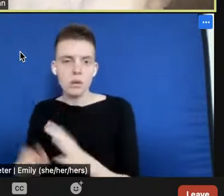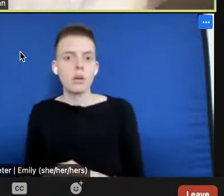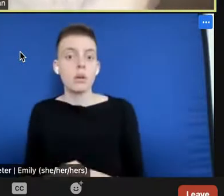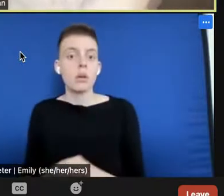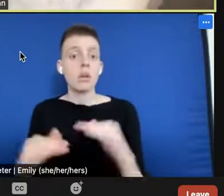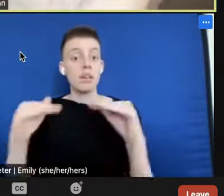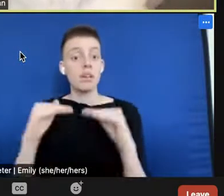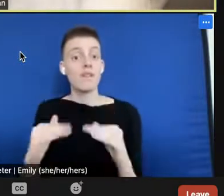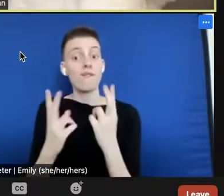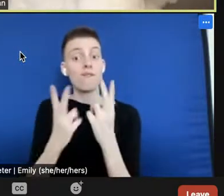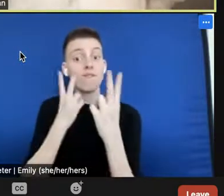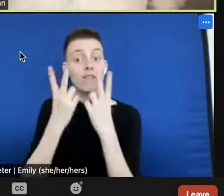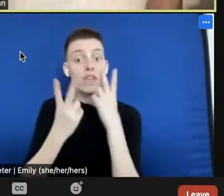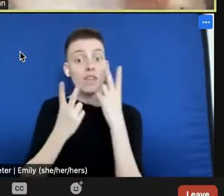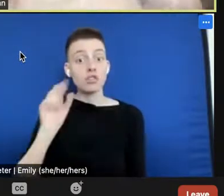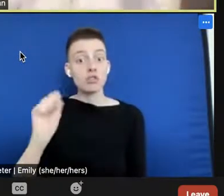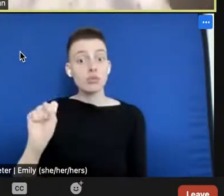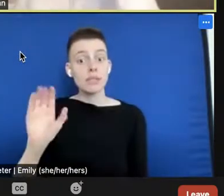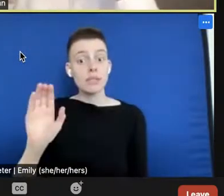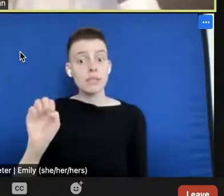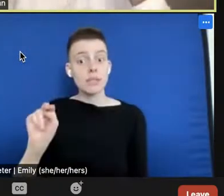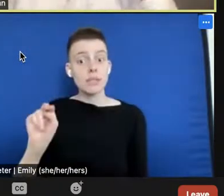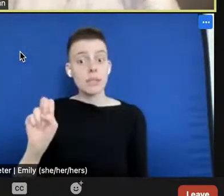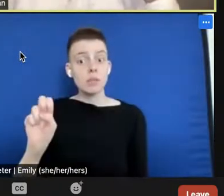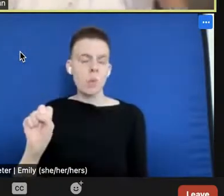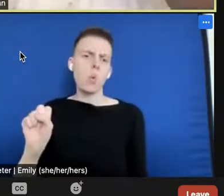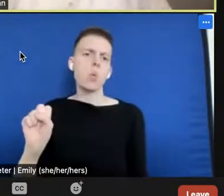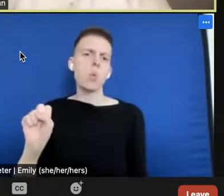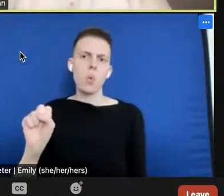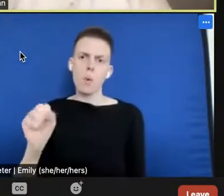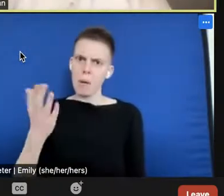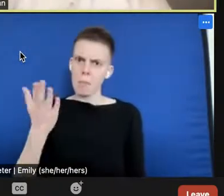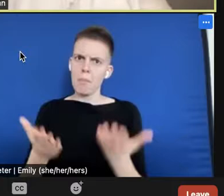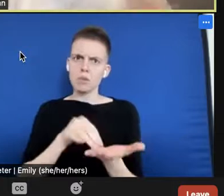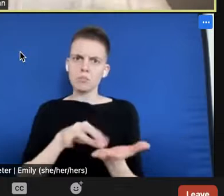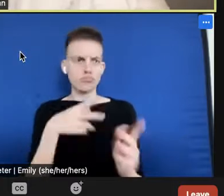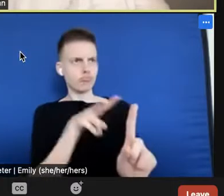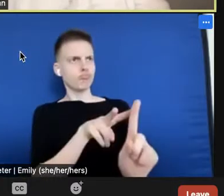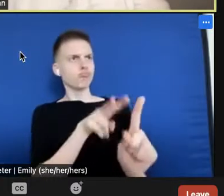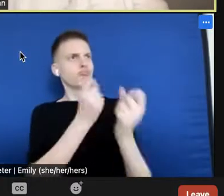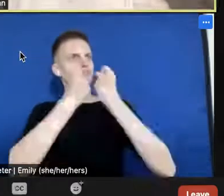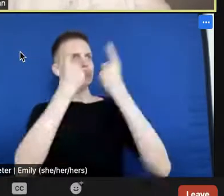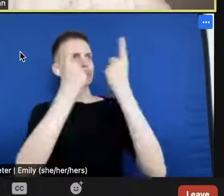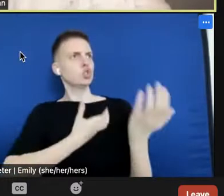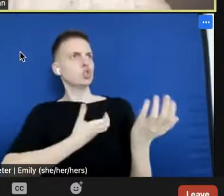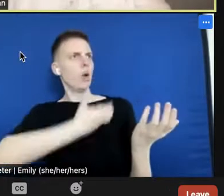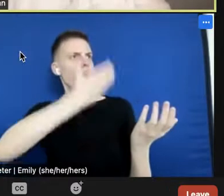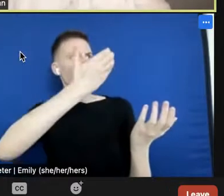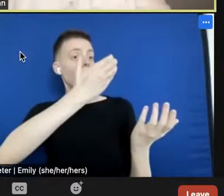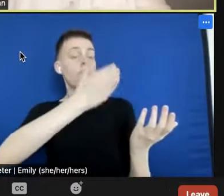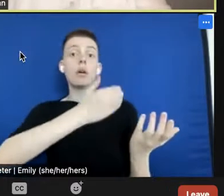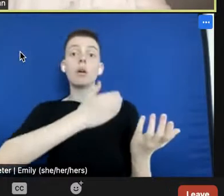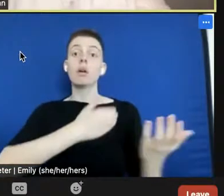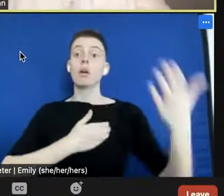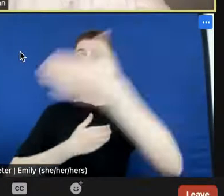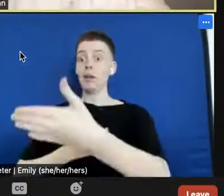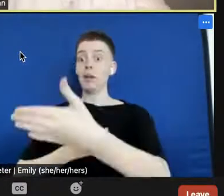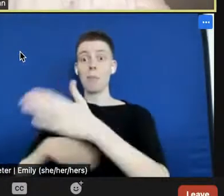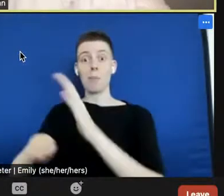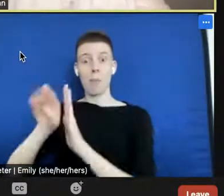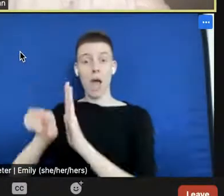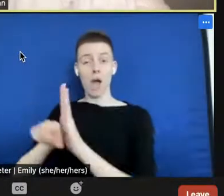a child might learn to interpret a single image that's realistic, but if you put that giraffe against the savannah, do they still